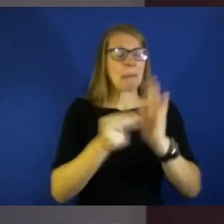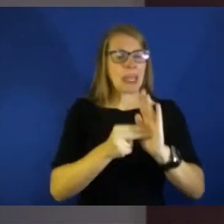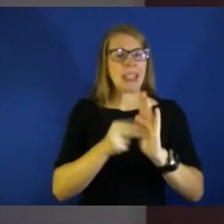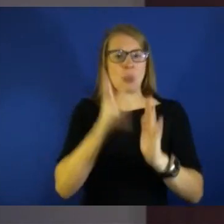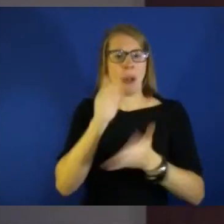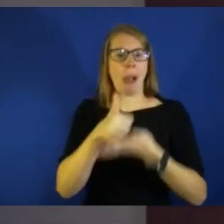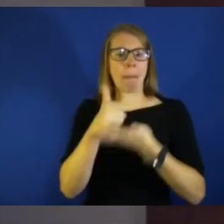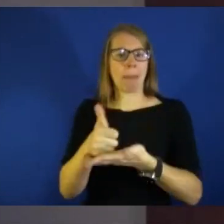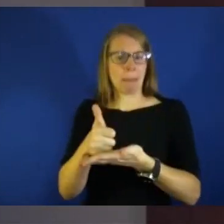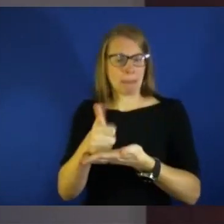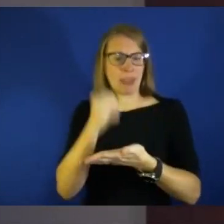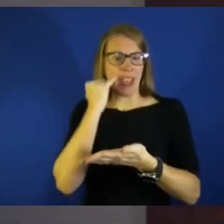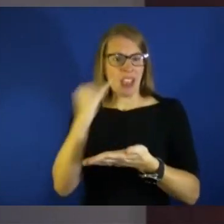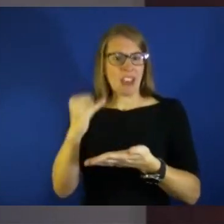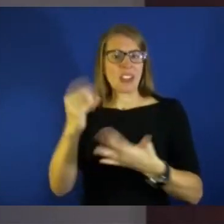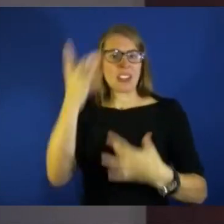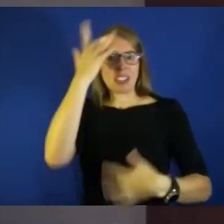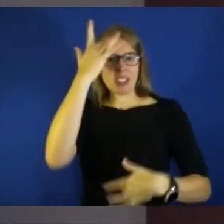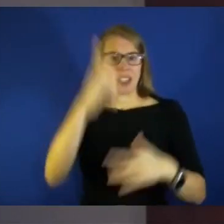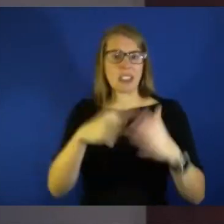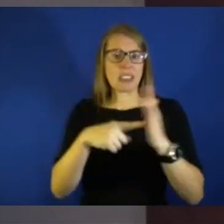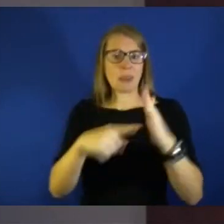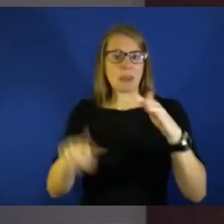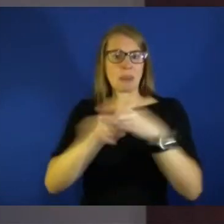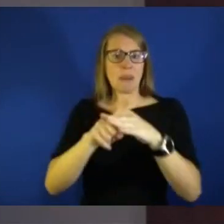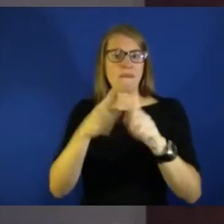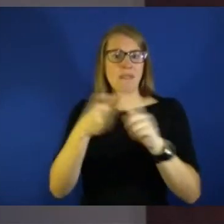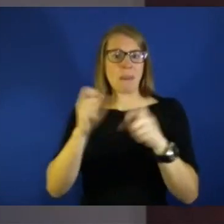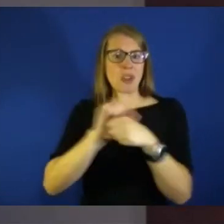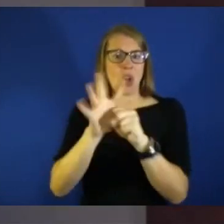be a person that I would say, yeah.